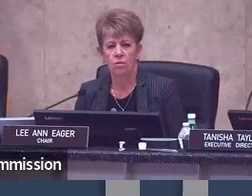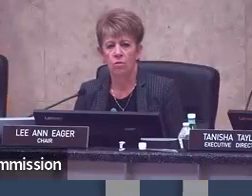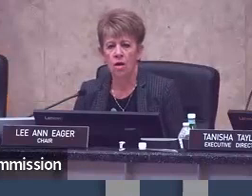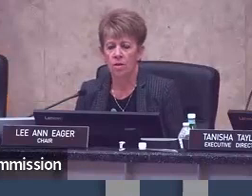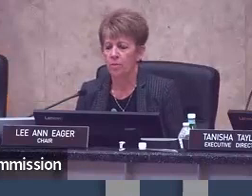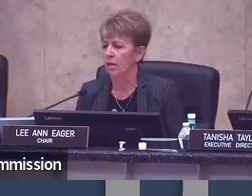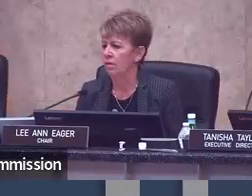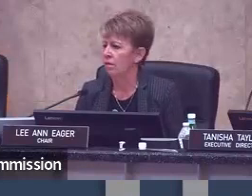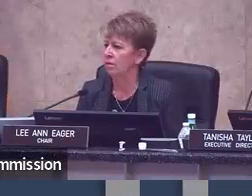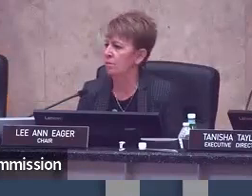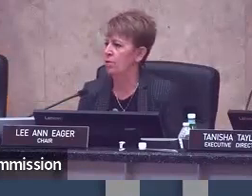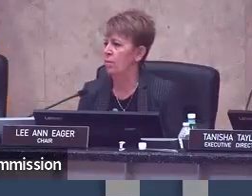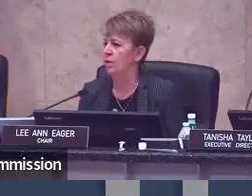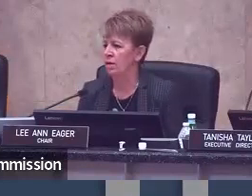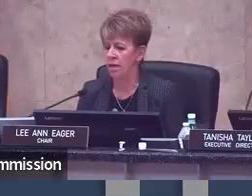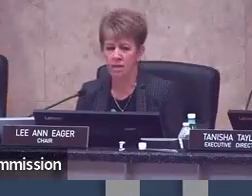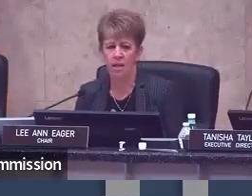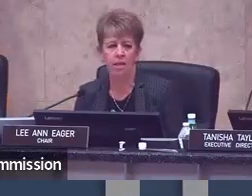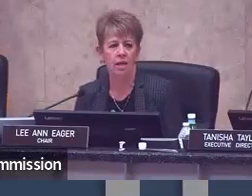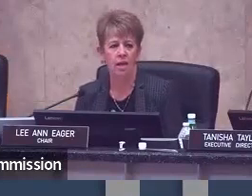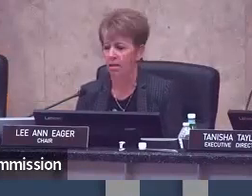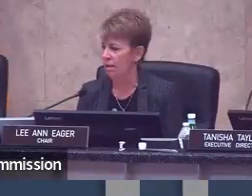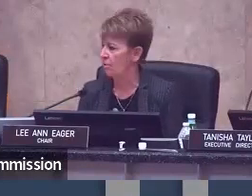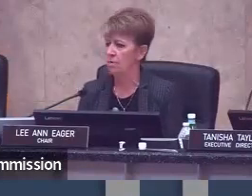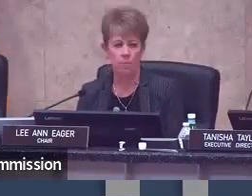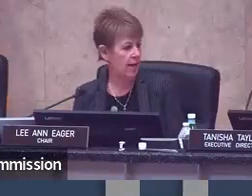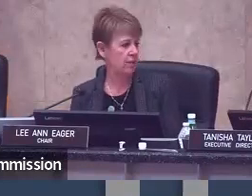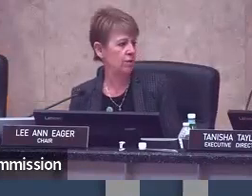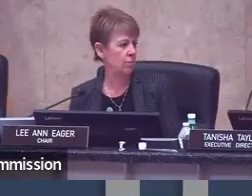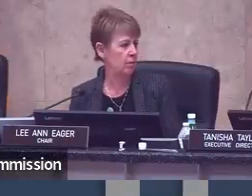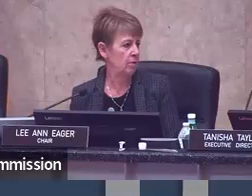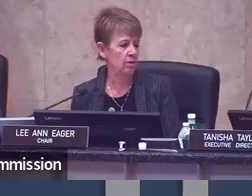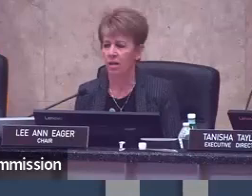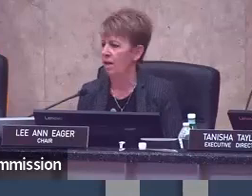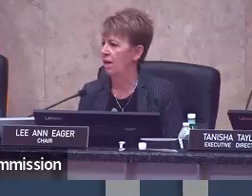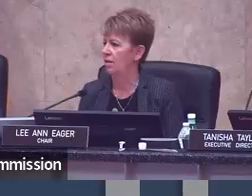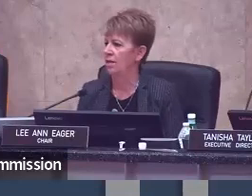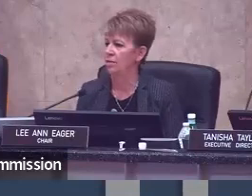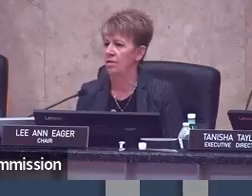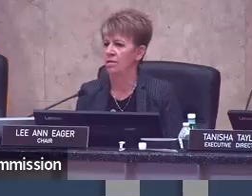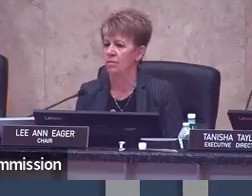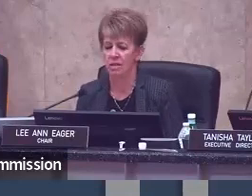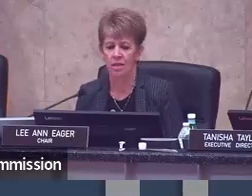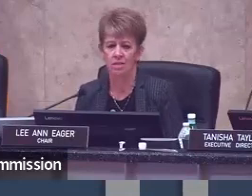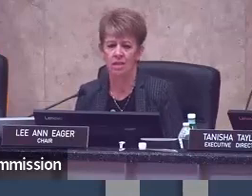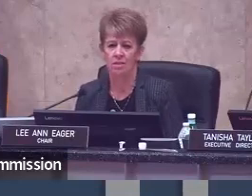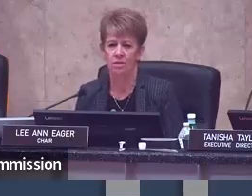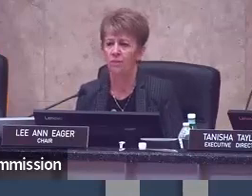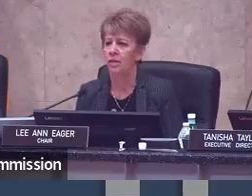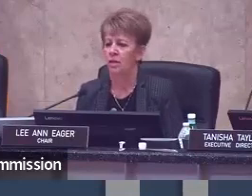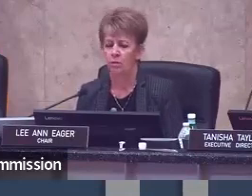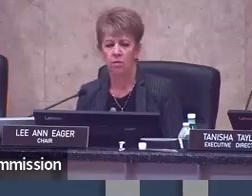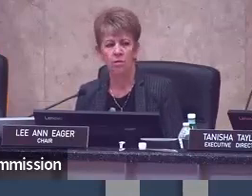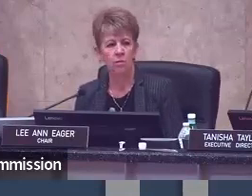to go walk up and down the promenade last night, that was packed full of people. That was amazing last night.